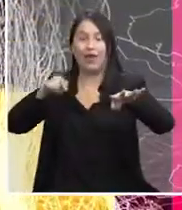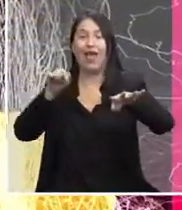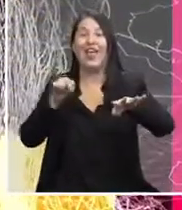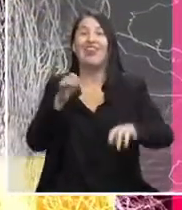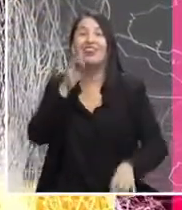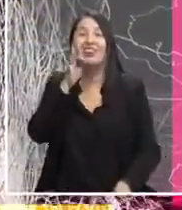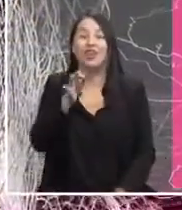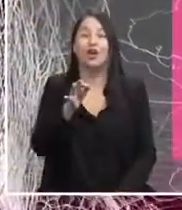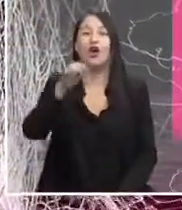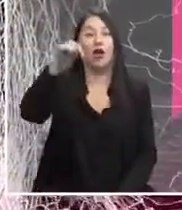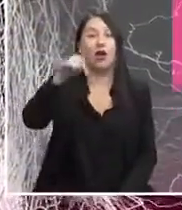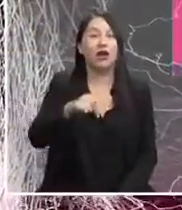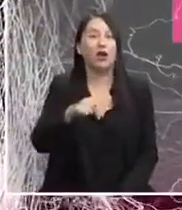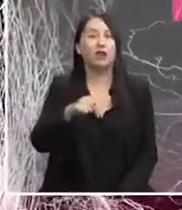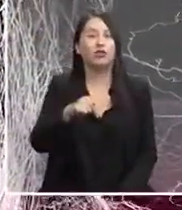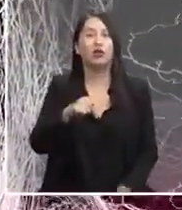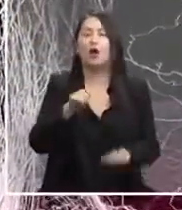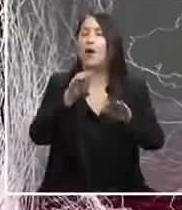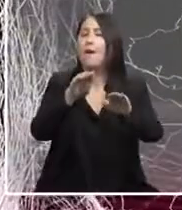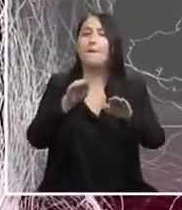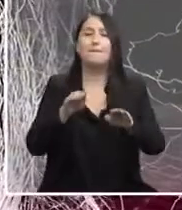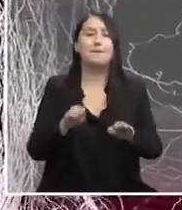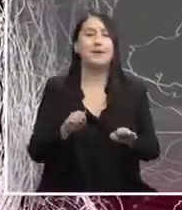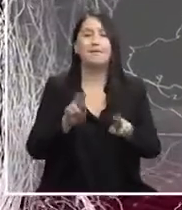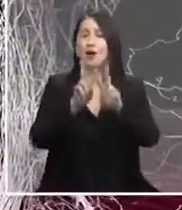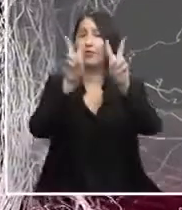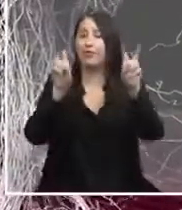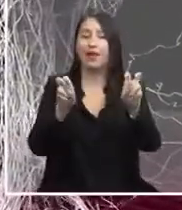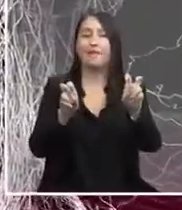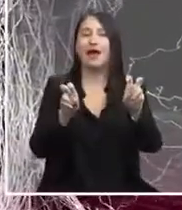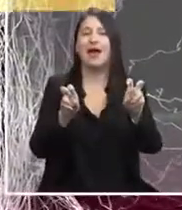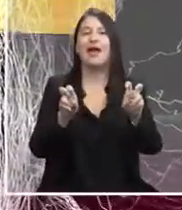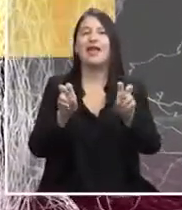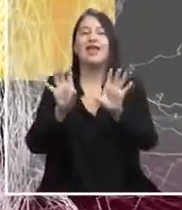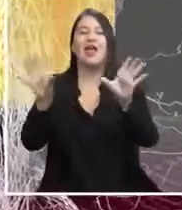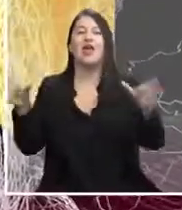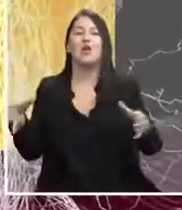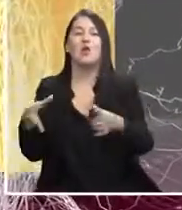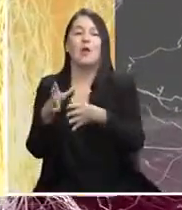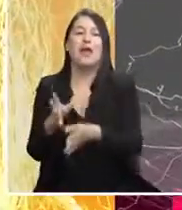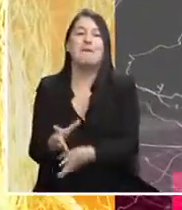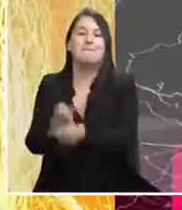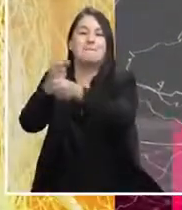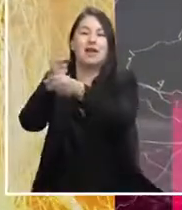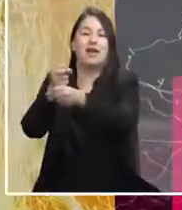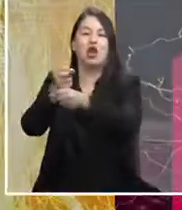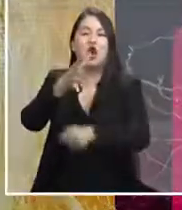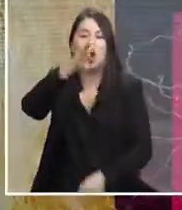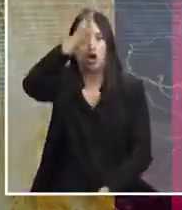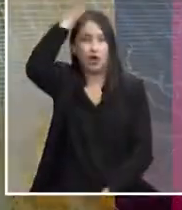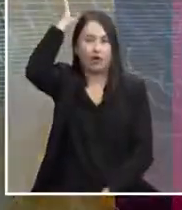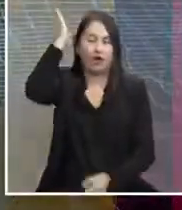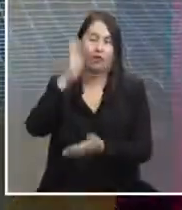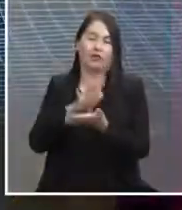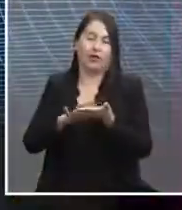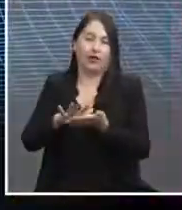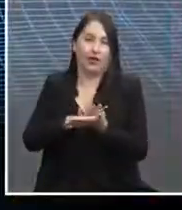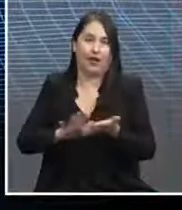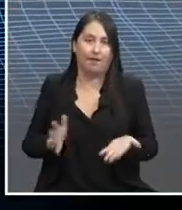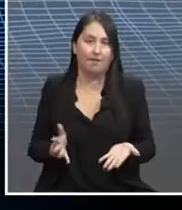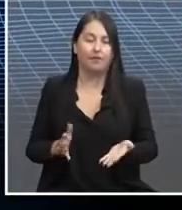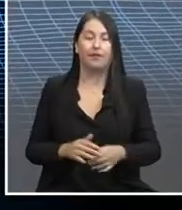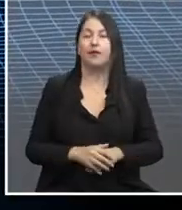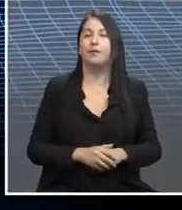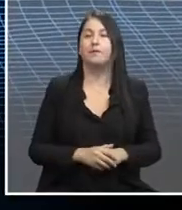set back for generations and lost gains such as widespread literacy, written law, and a focus on science